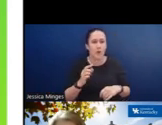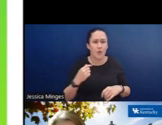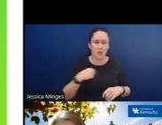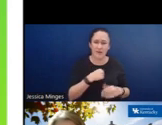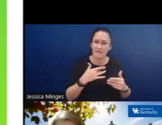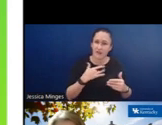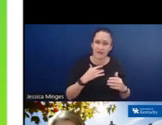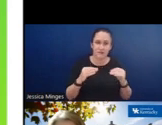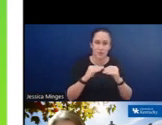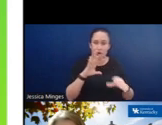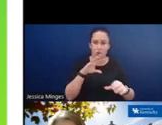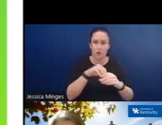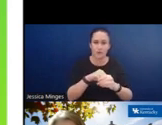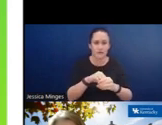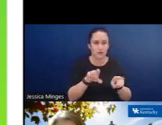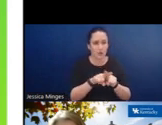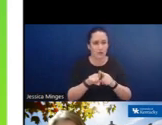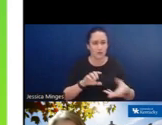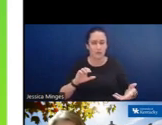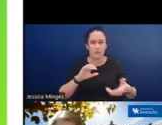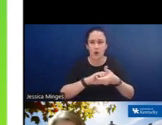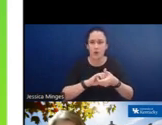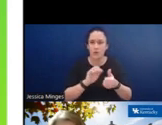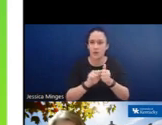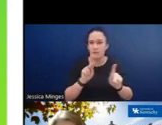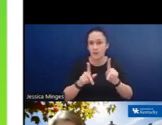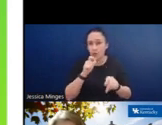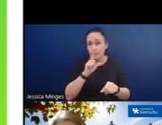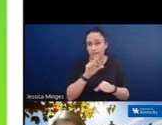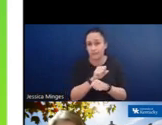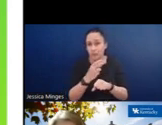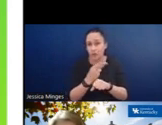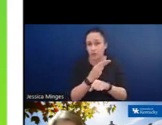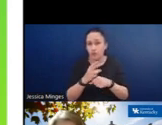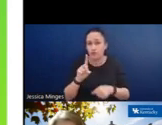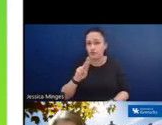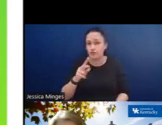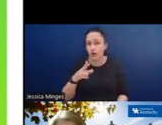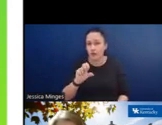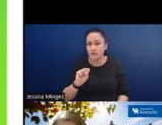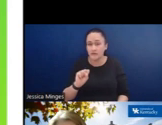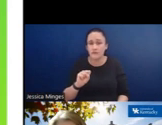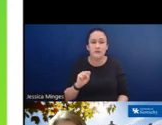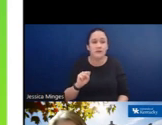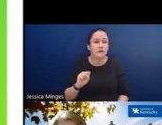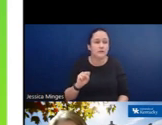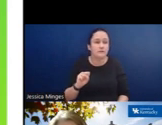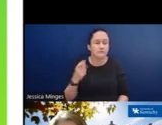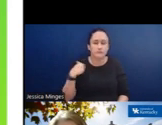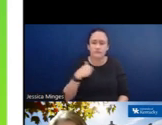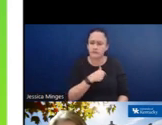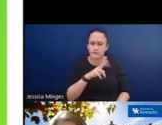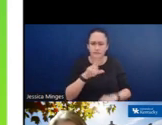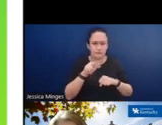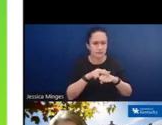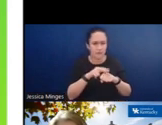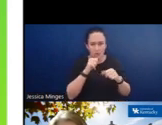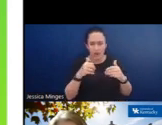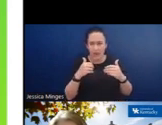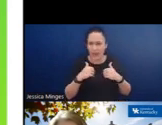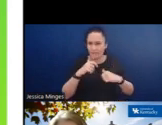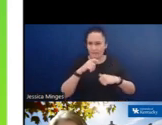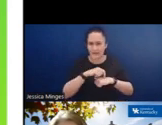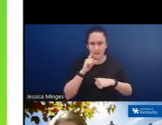inclusive and a way to also partner with people who use drugs. And so we, of course, don't have time to have a whole talk